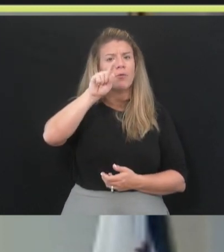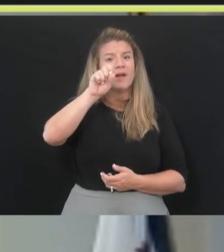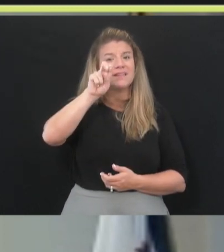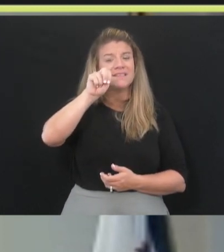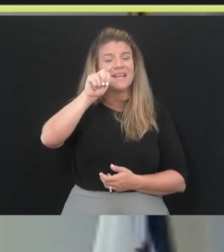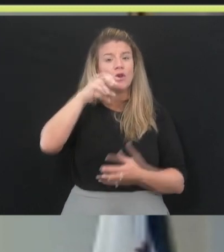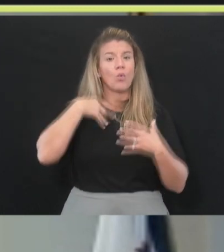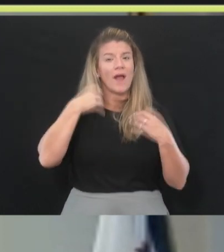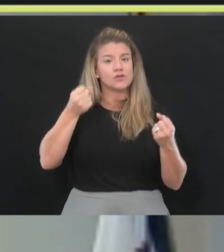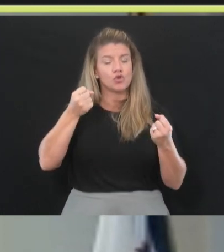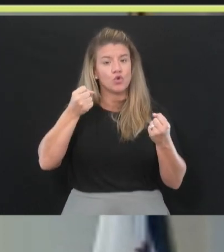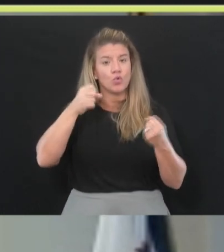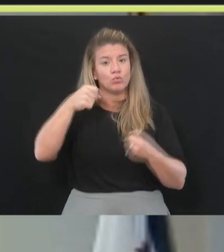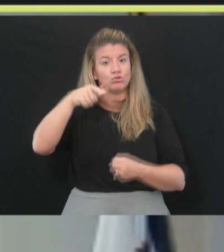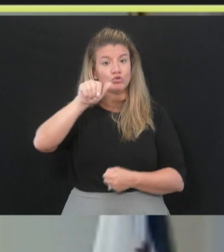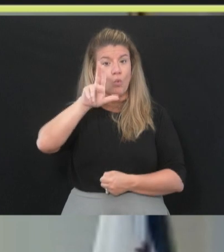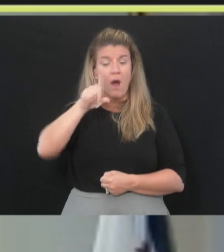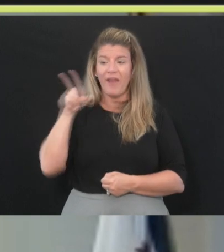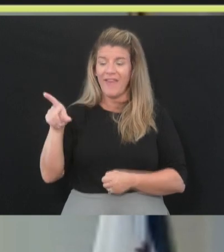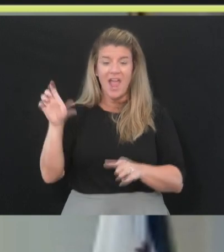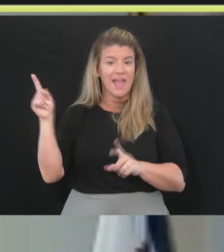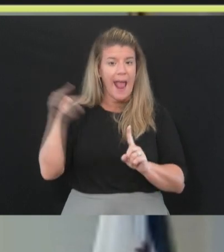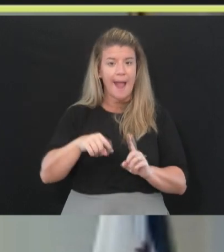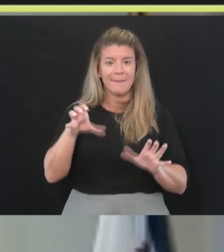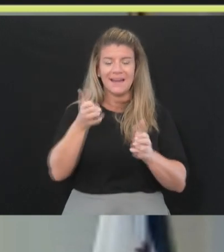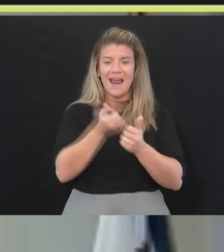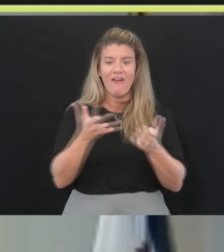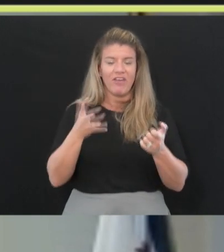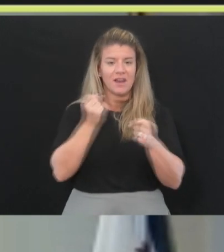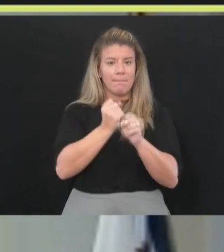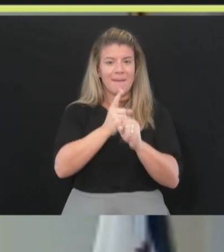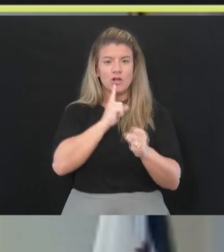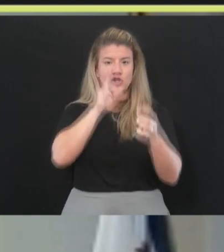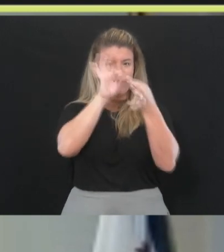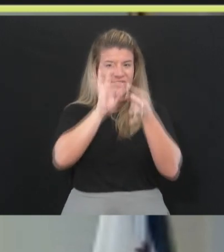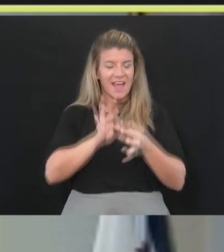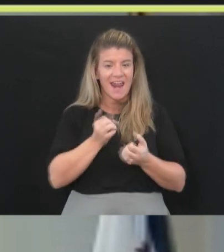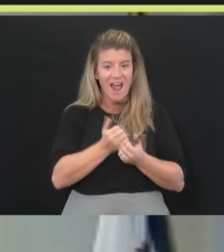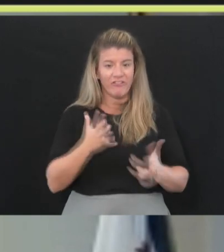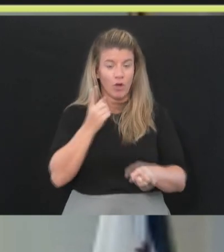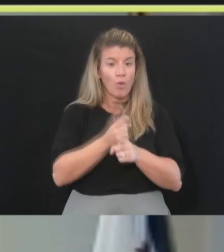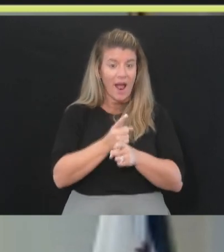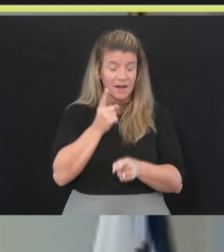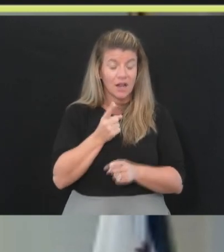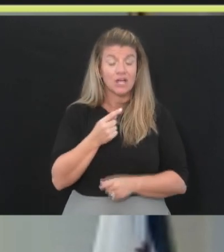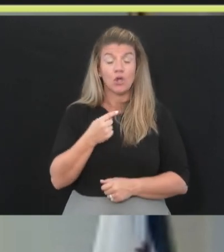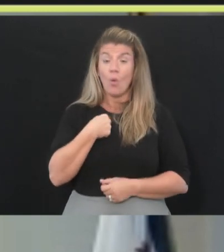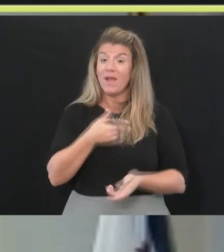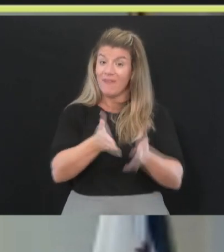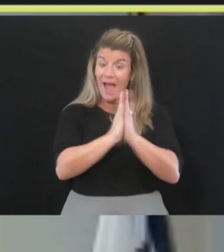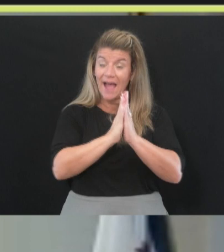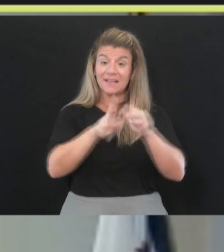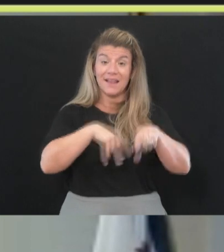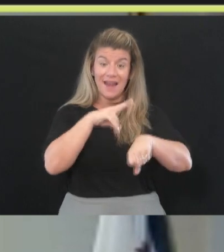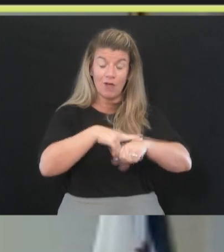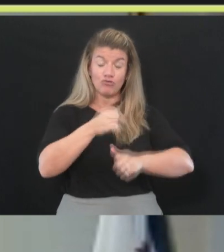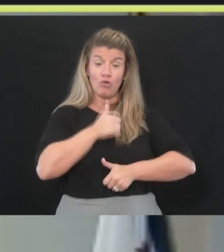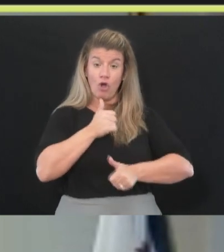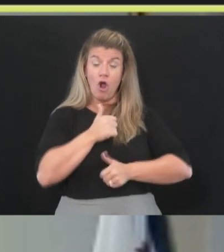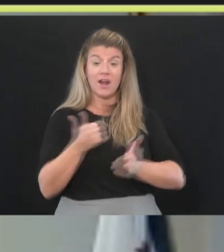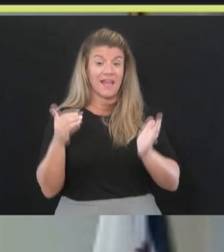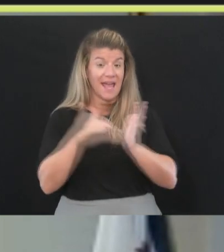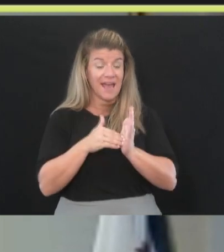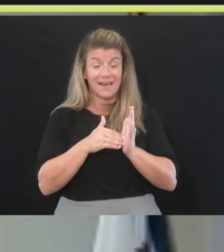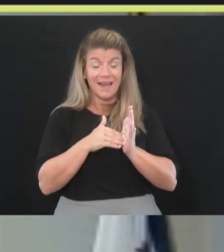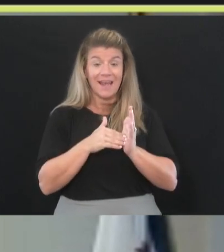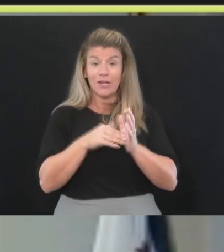the fitting for the N95. So we have asked the Guard again to step up, and they respond every